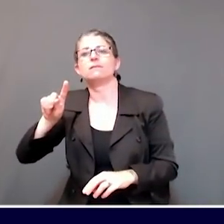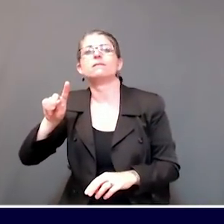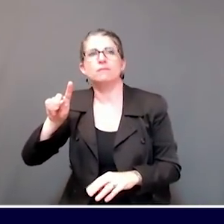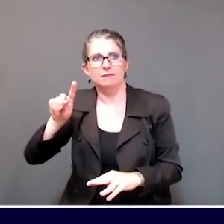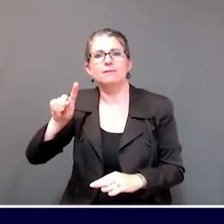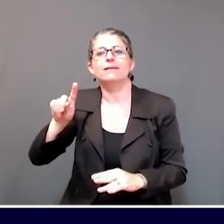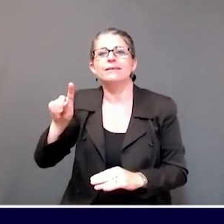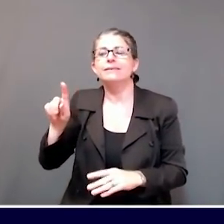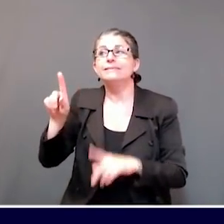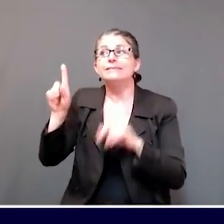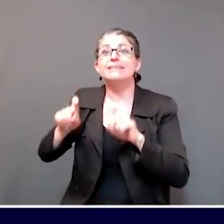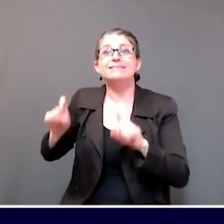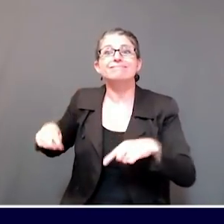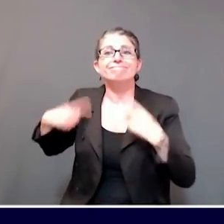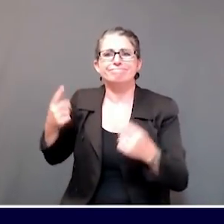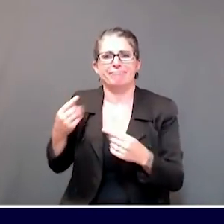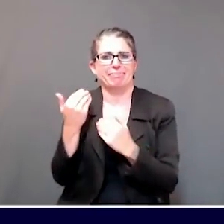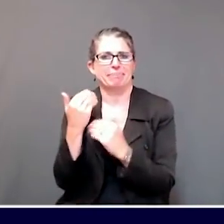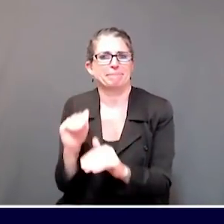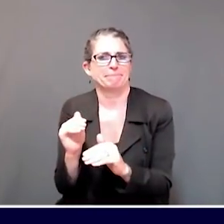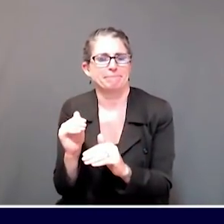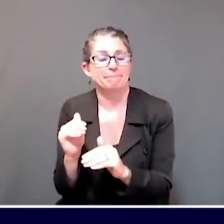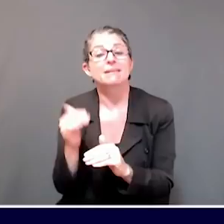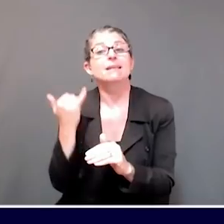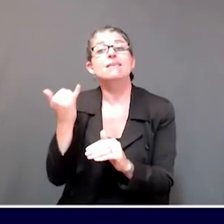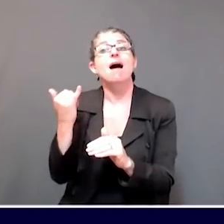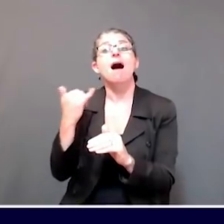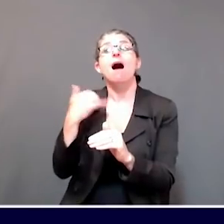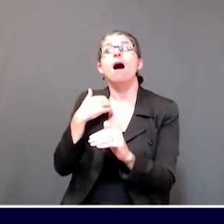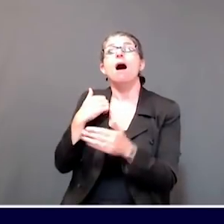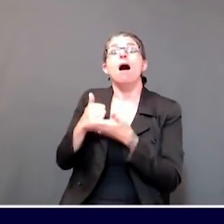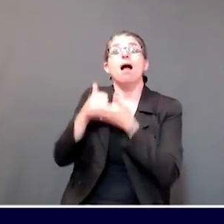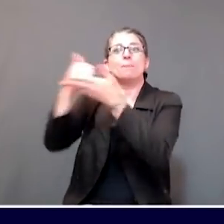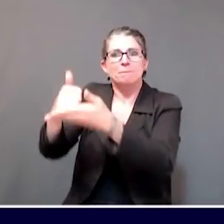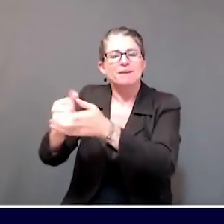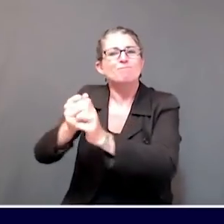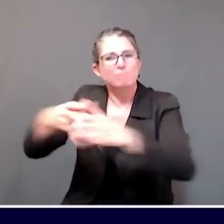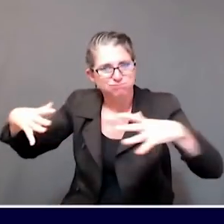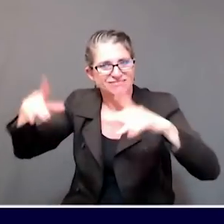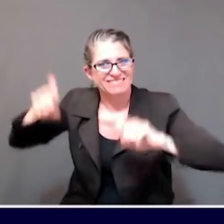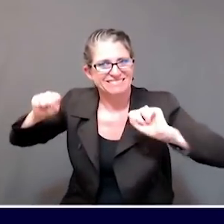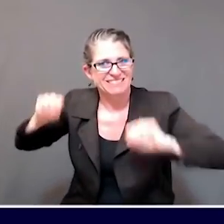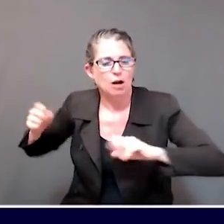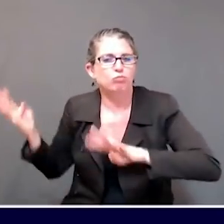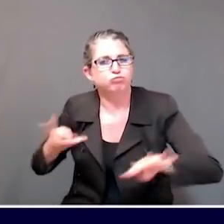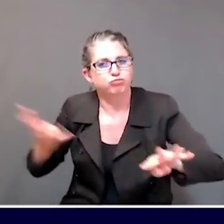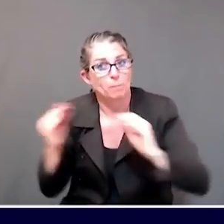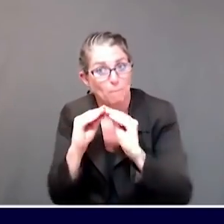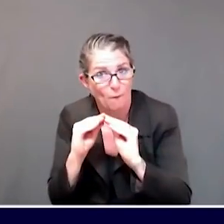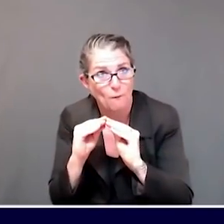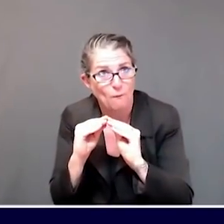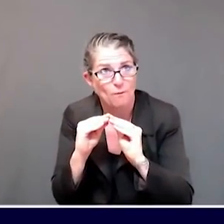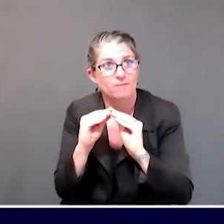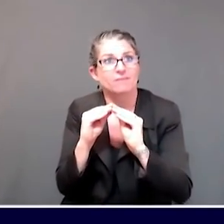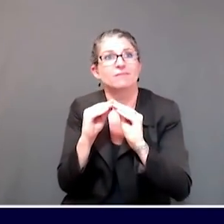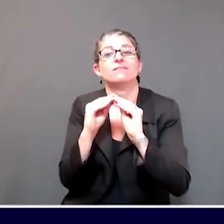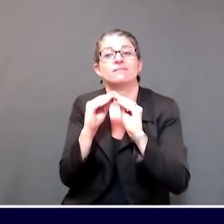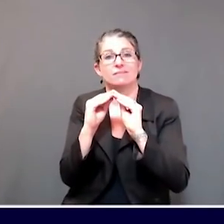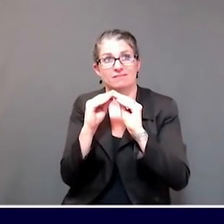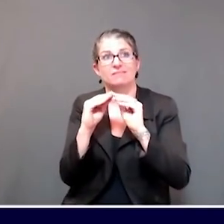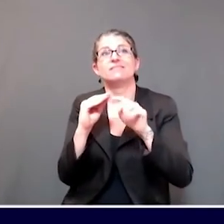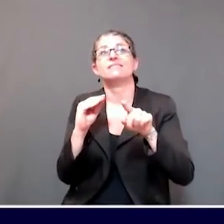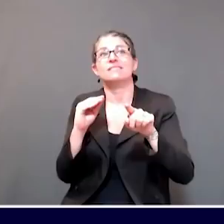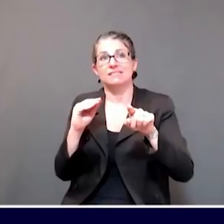lab. And number two, we are trying to make sure that we have these locations throughout the state so that we can